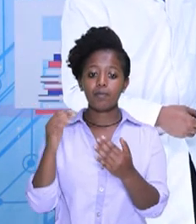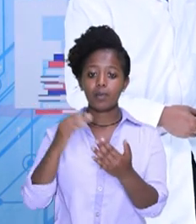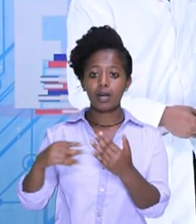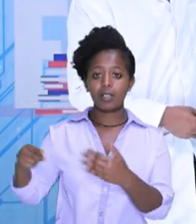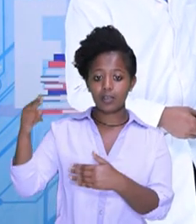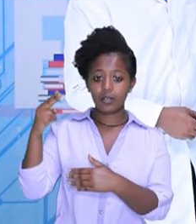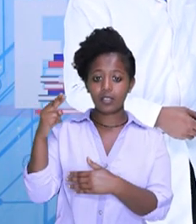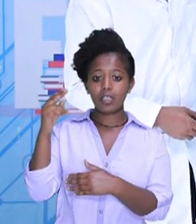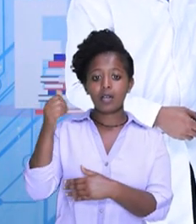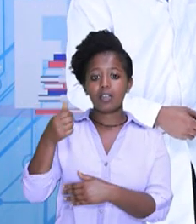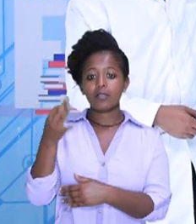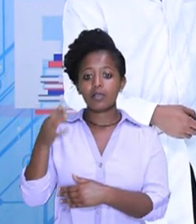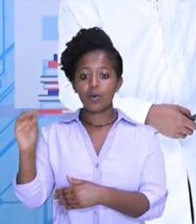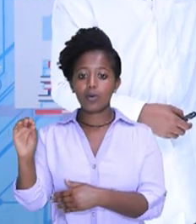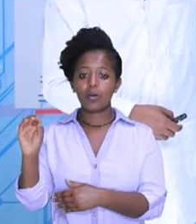is Afro-Alpine and